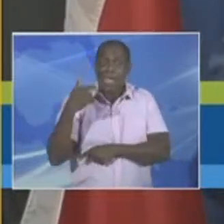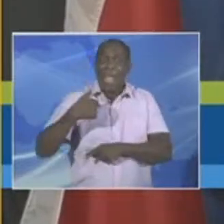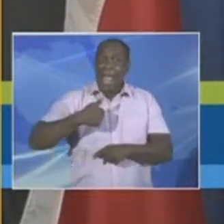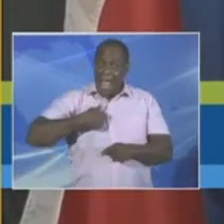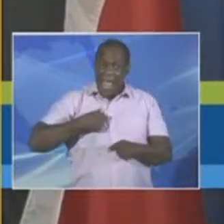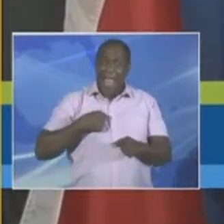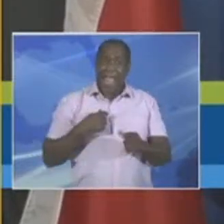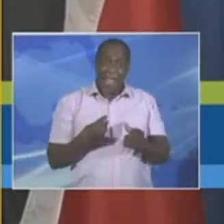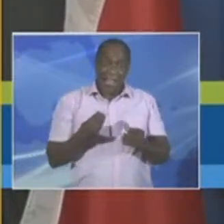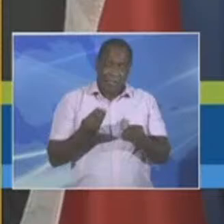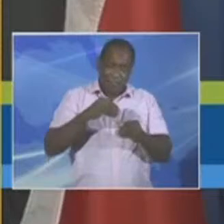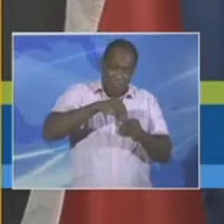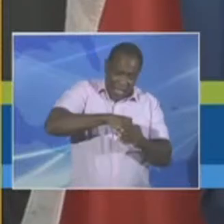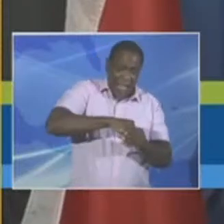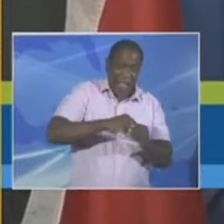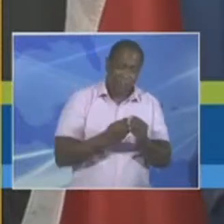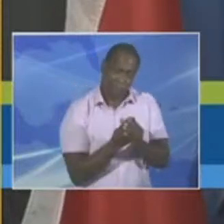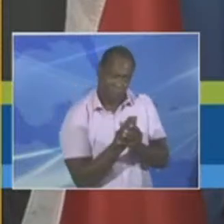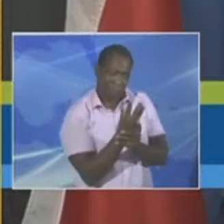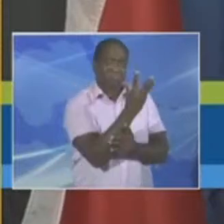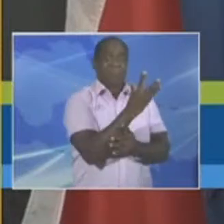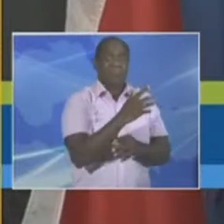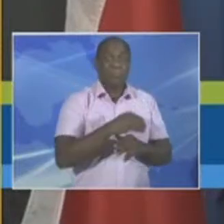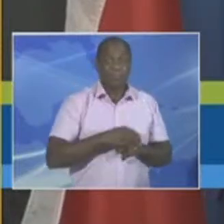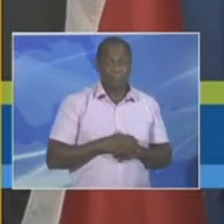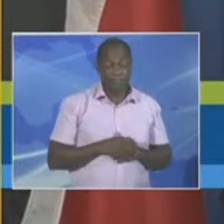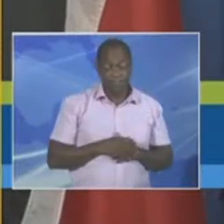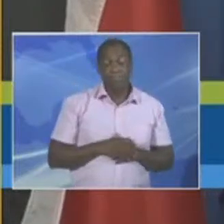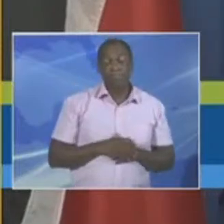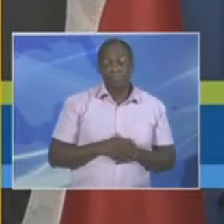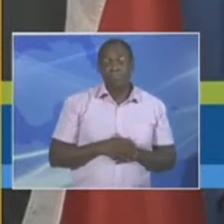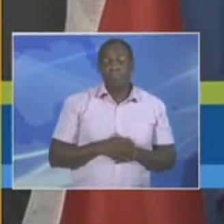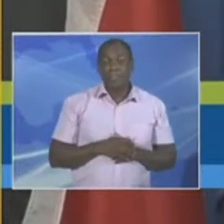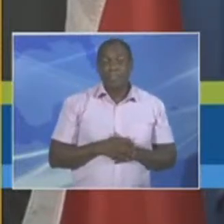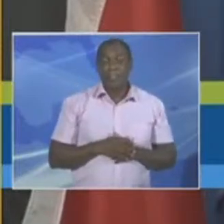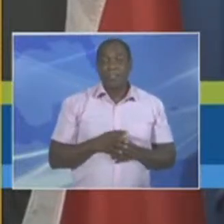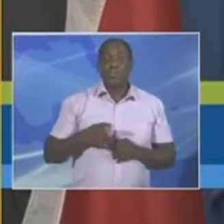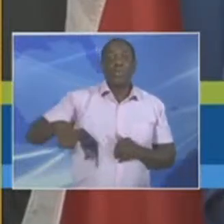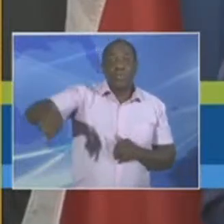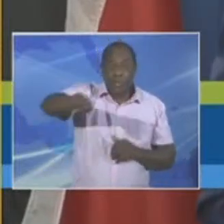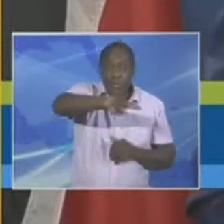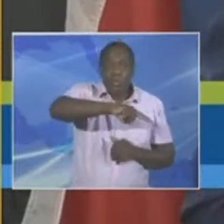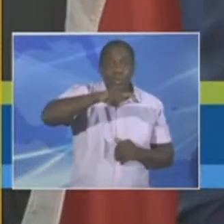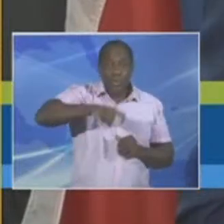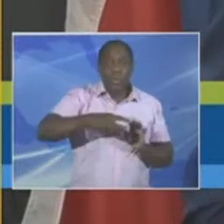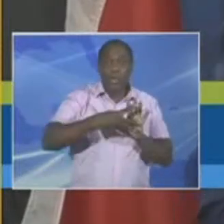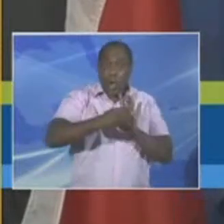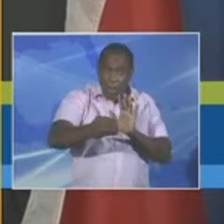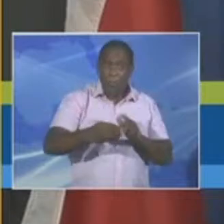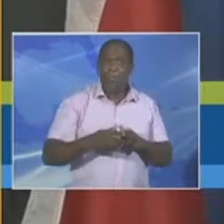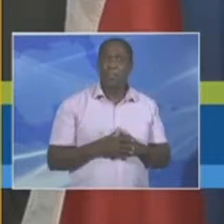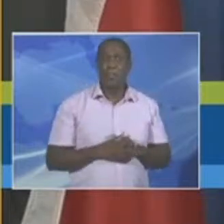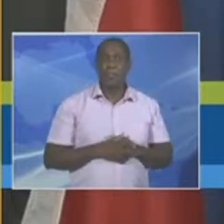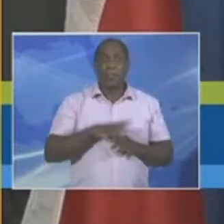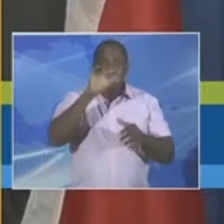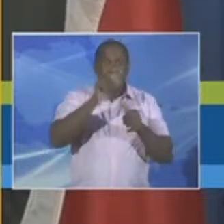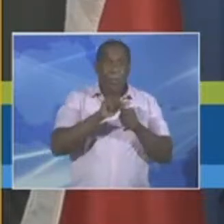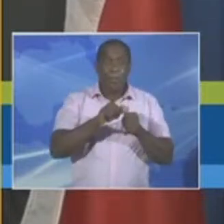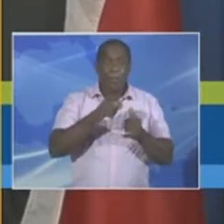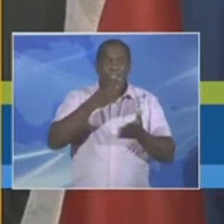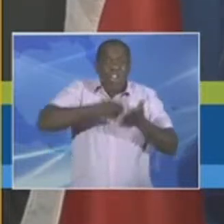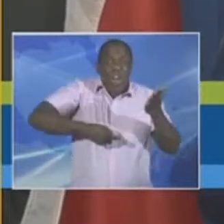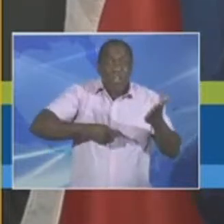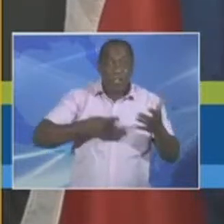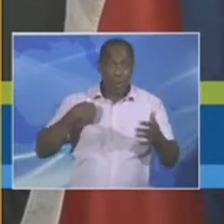and the government's policy is that we should, because availability and price may be beyond our control. And